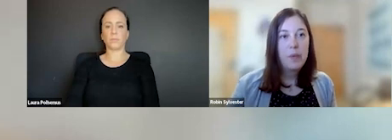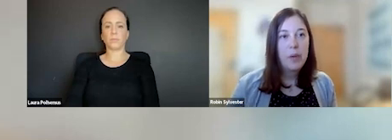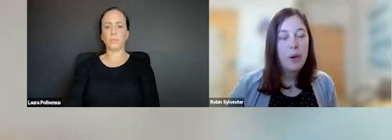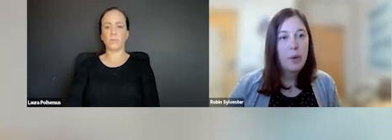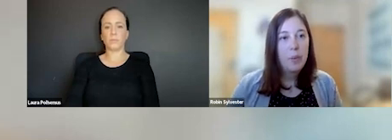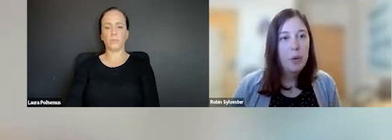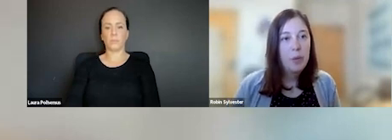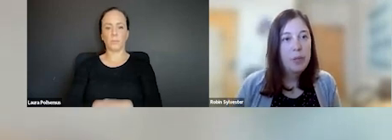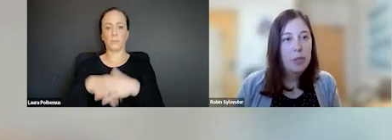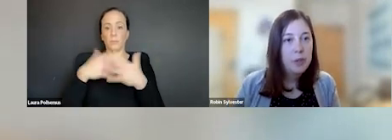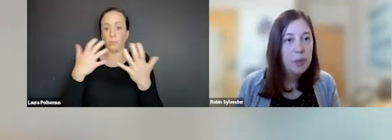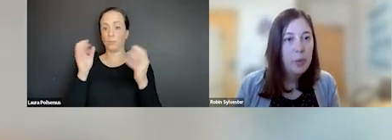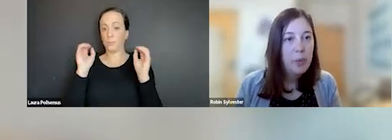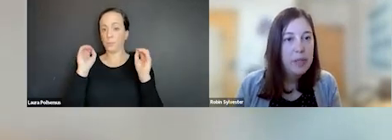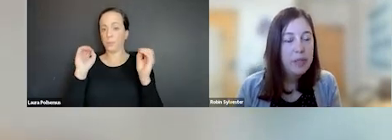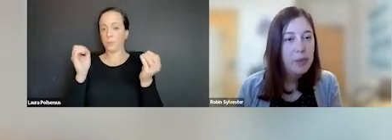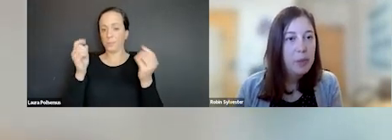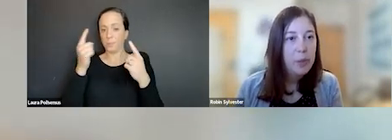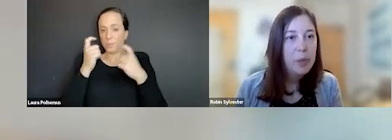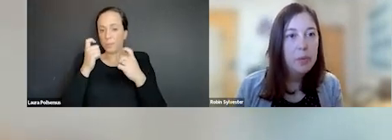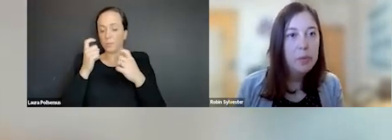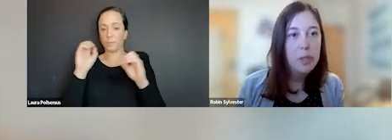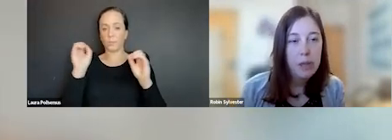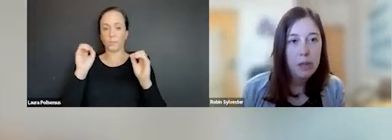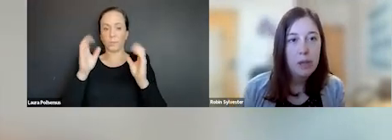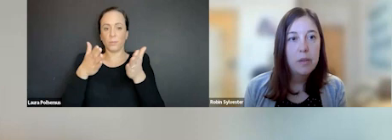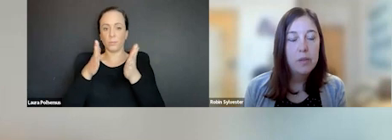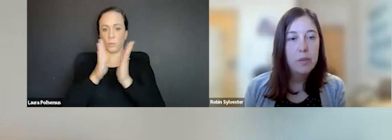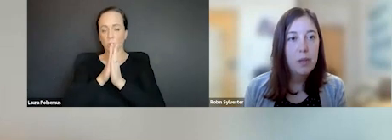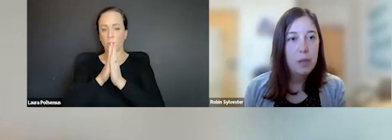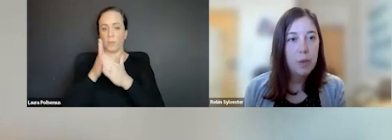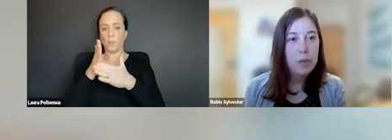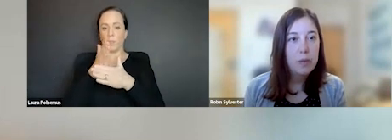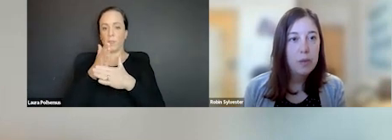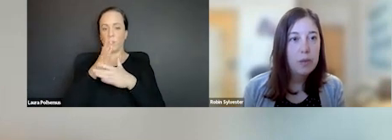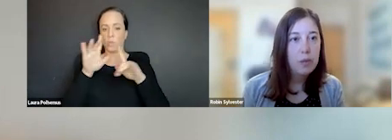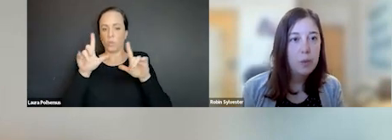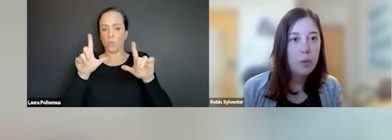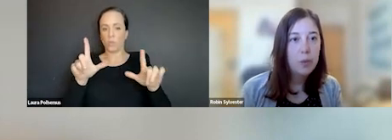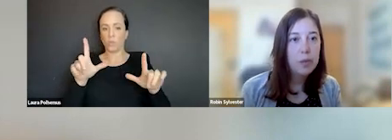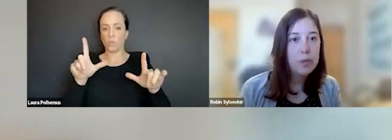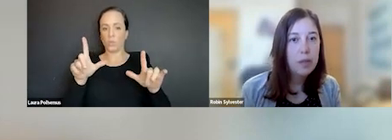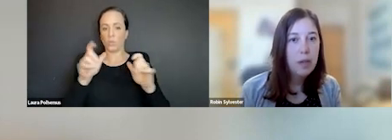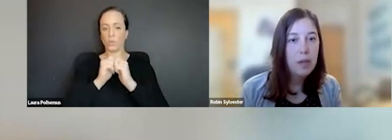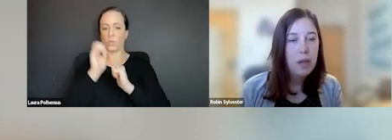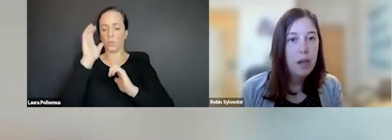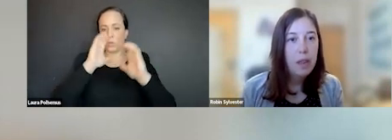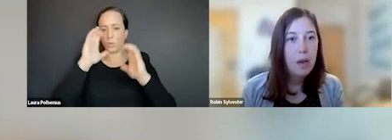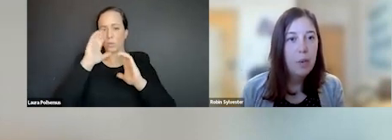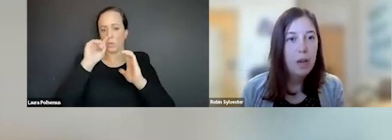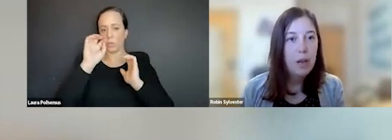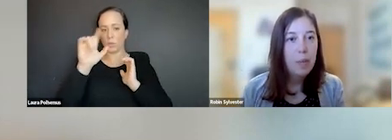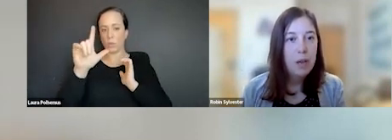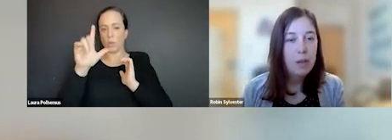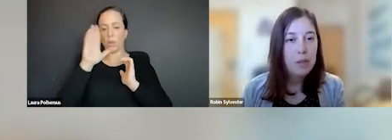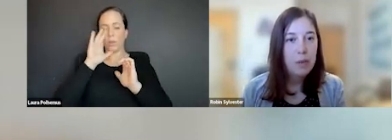So if there are no more questions or requests to share the screen with search tools, I think I